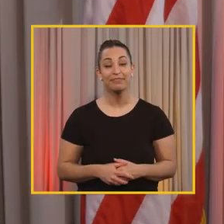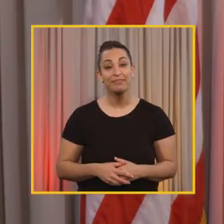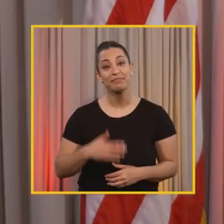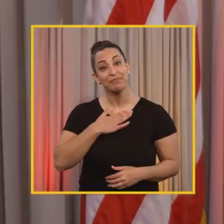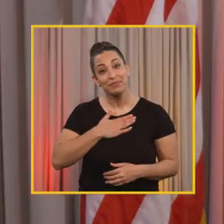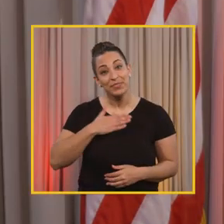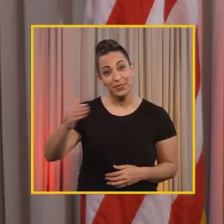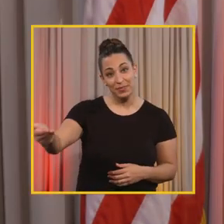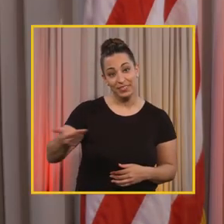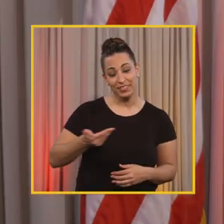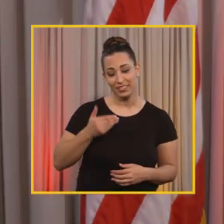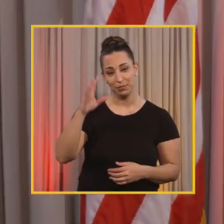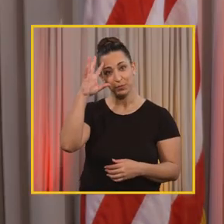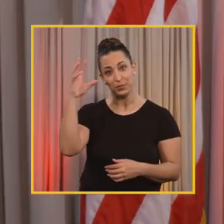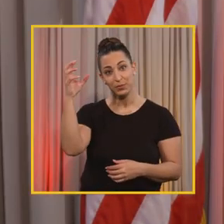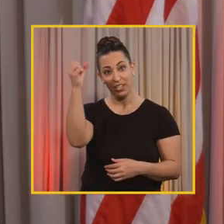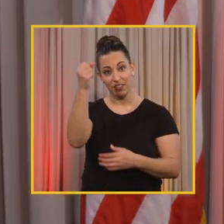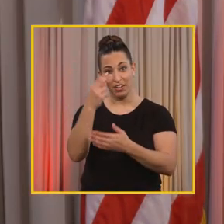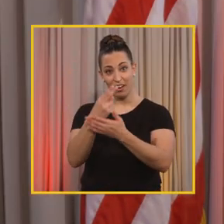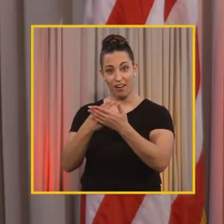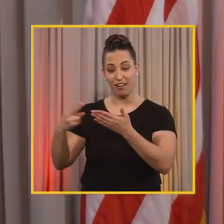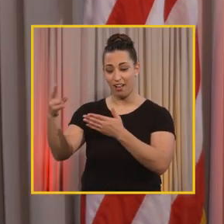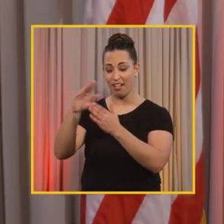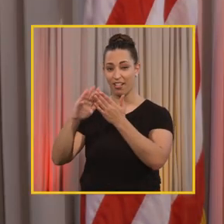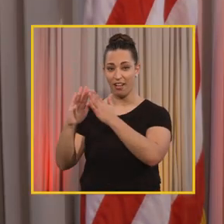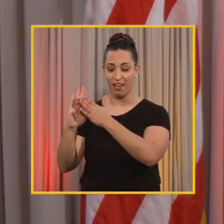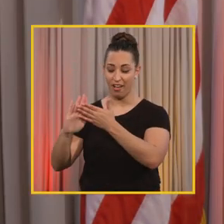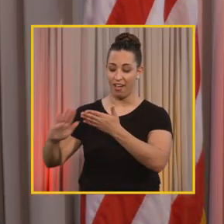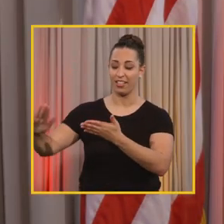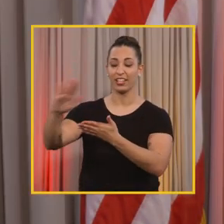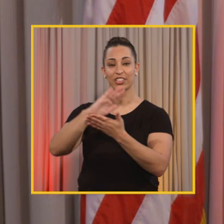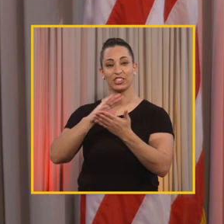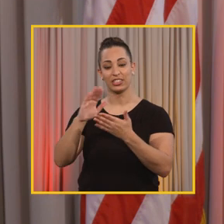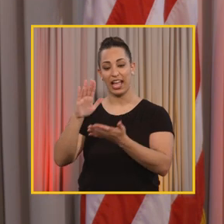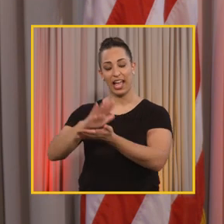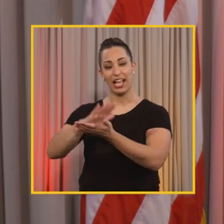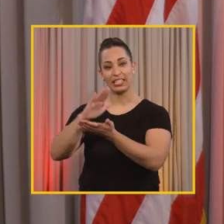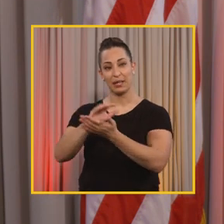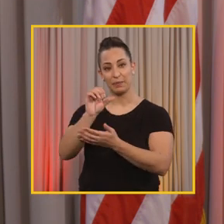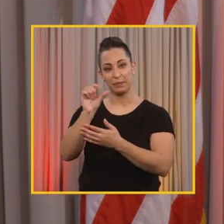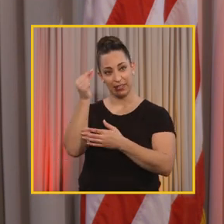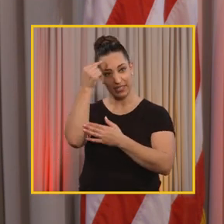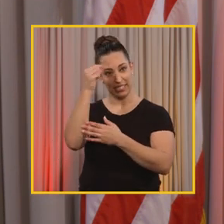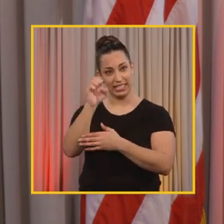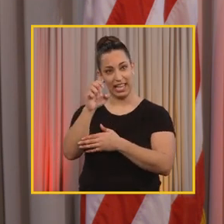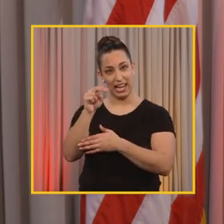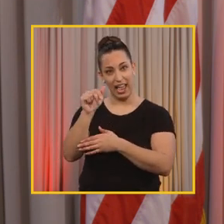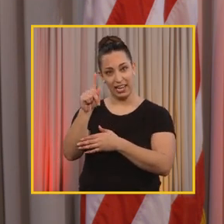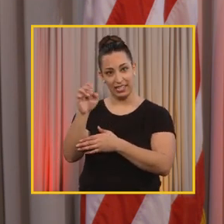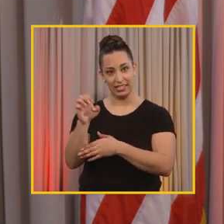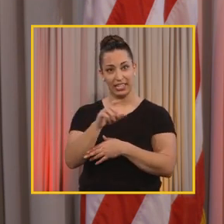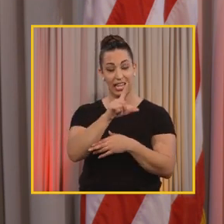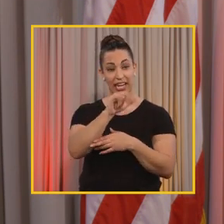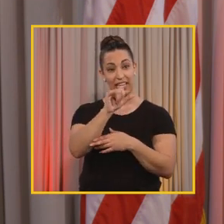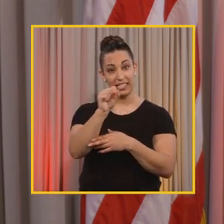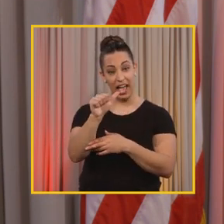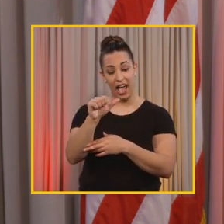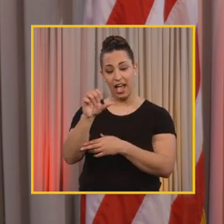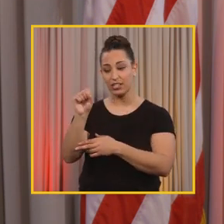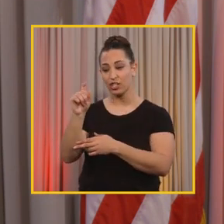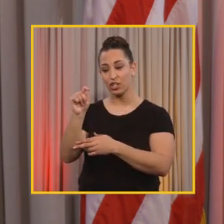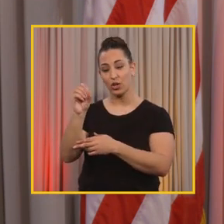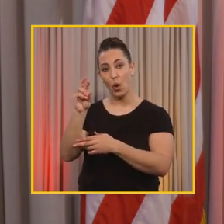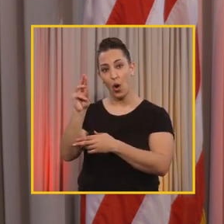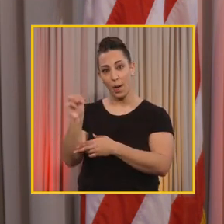Please welcome the President of the Hartnell College Academic Senate, Lisa Storm, who